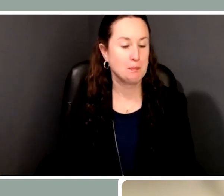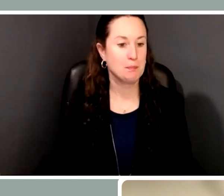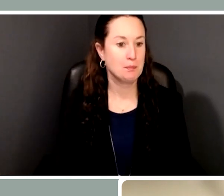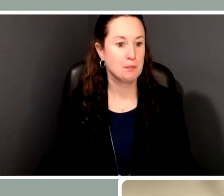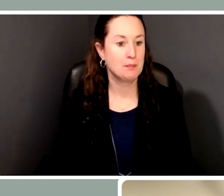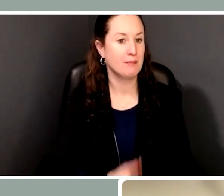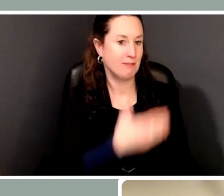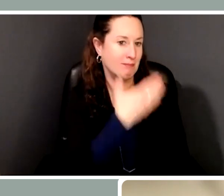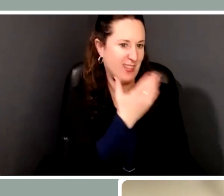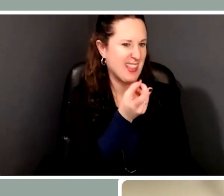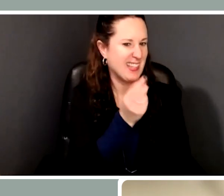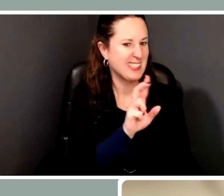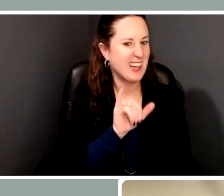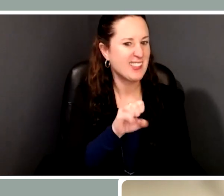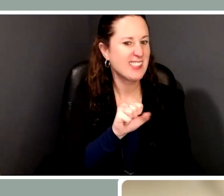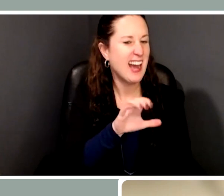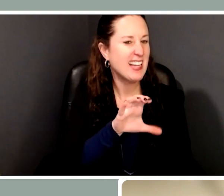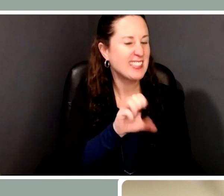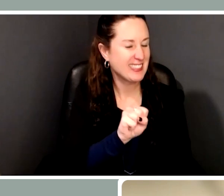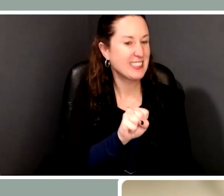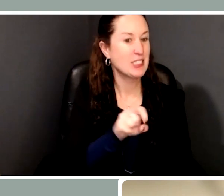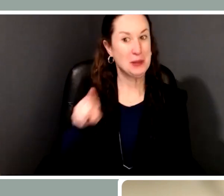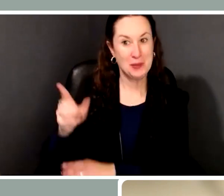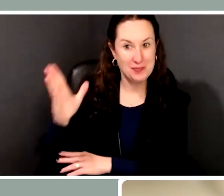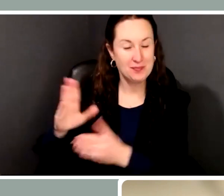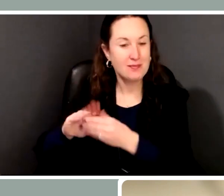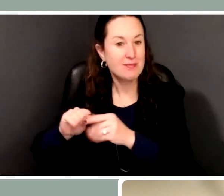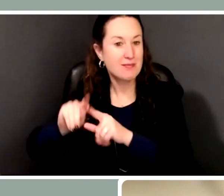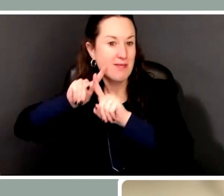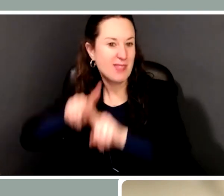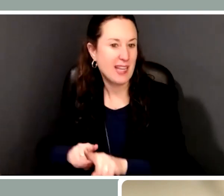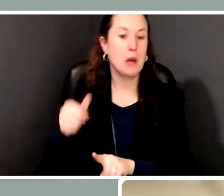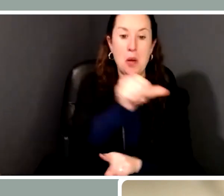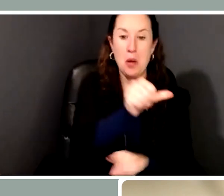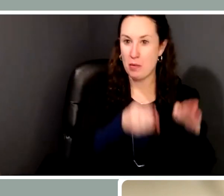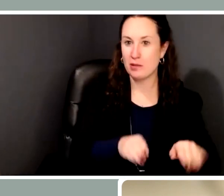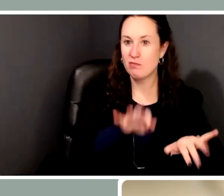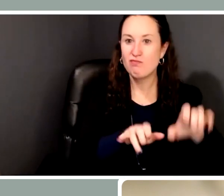Thanks, Dr. Isaacs. So actually, while you were talking, I saw a question pop up in the chat.